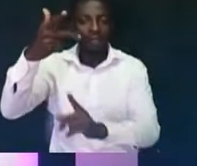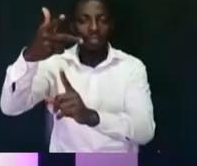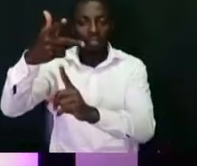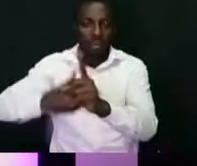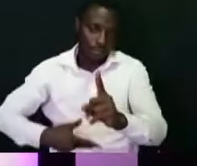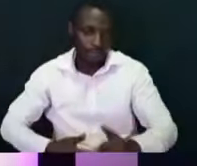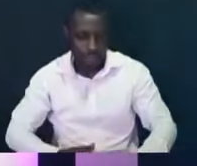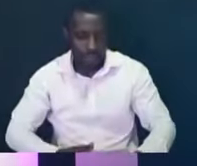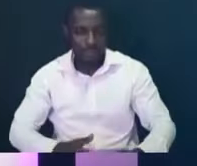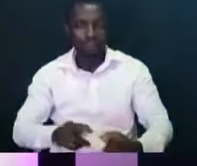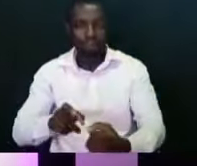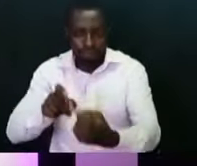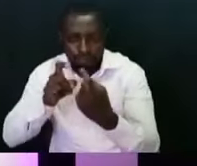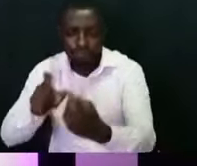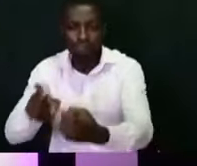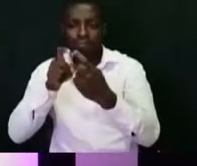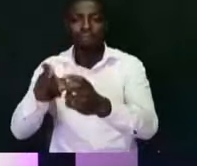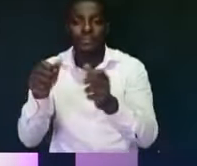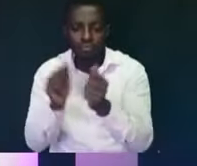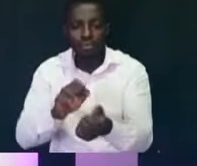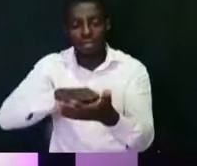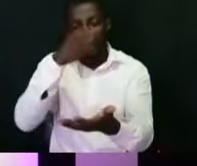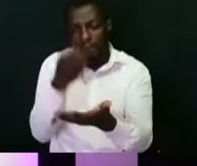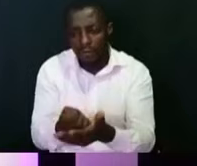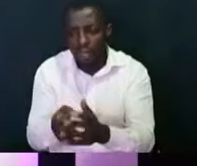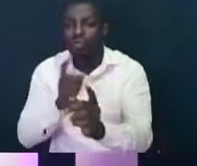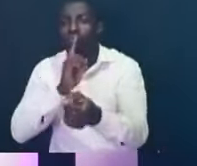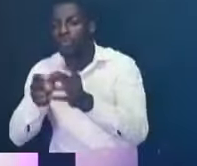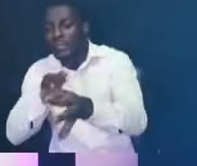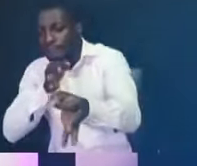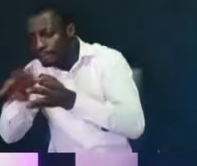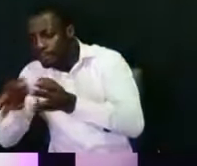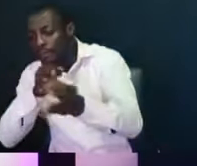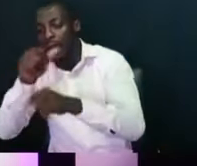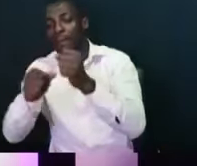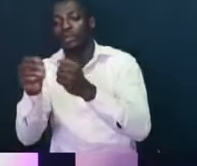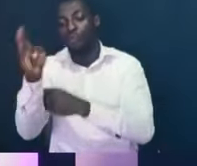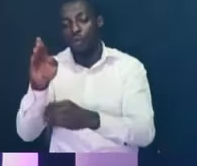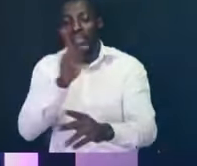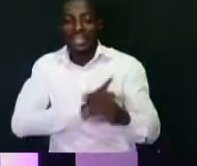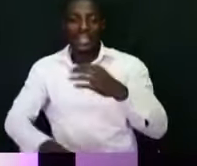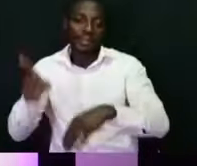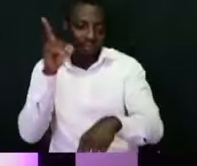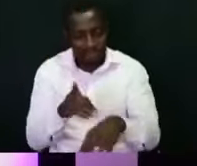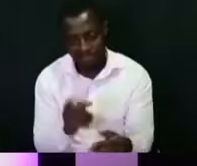months arguing persuasively about kingdom of